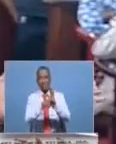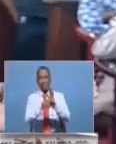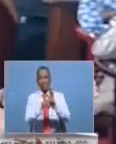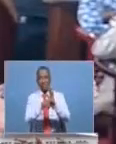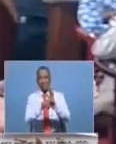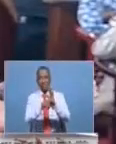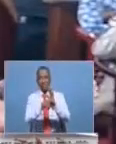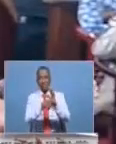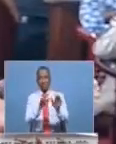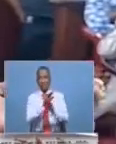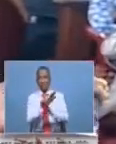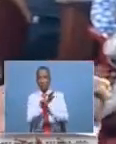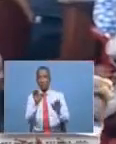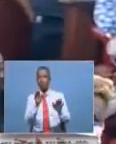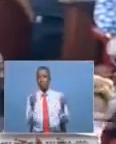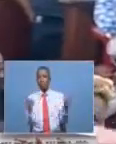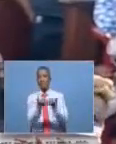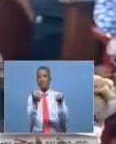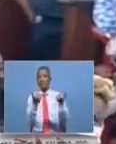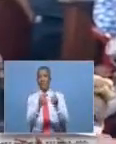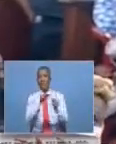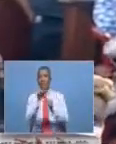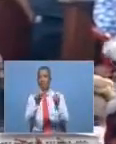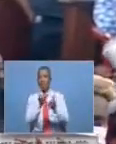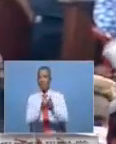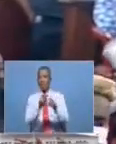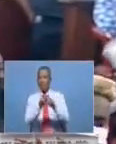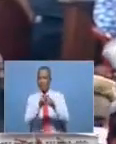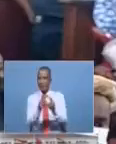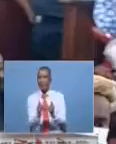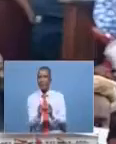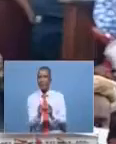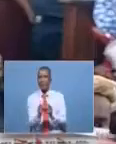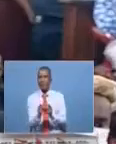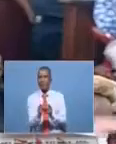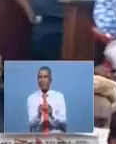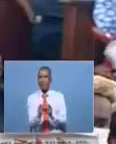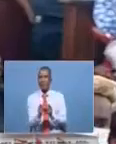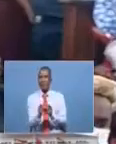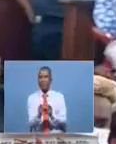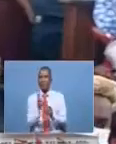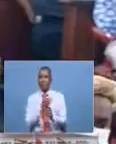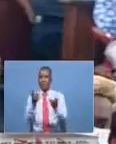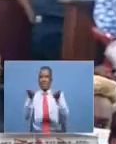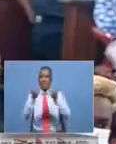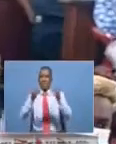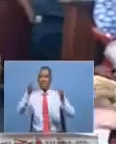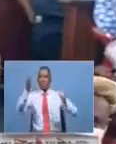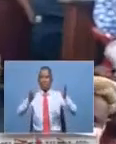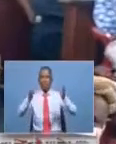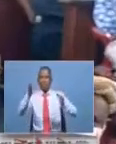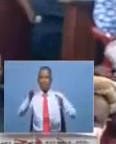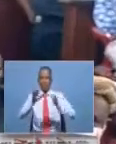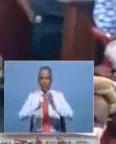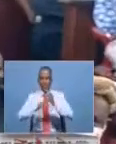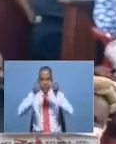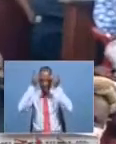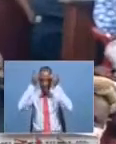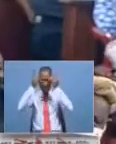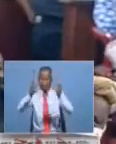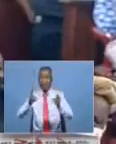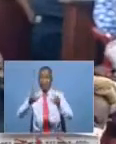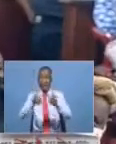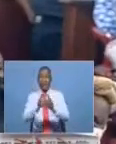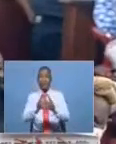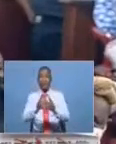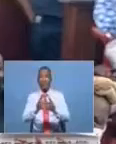not contesting that principle. It's trite. You come to court and you decide how you do your case. We don't have